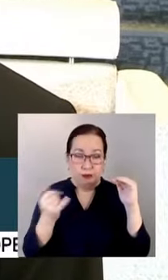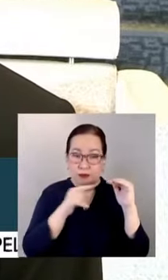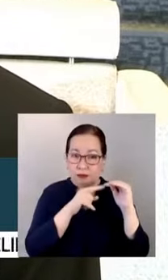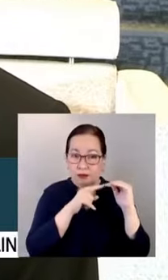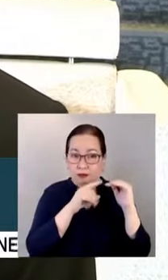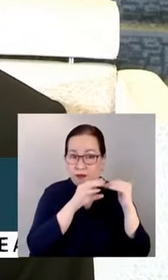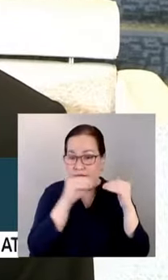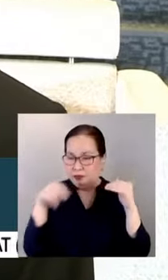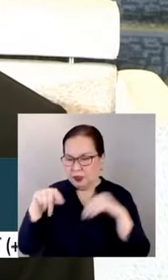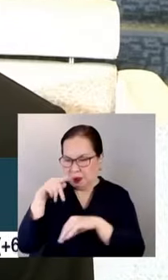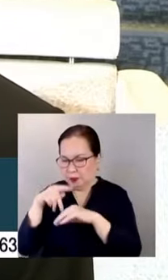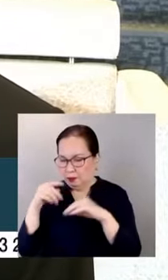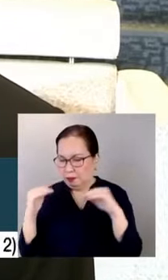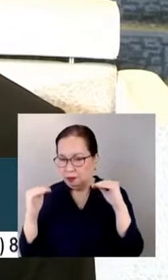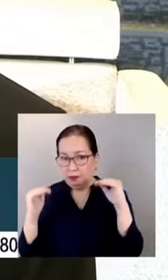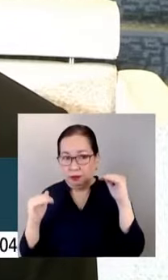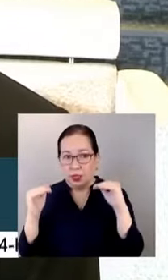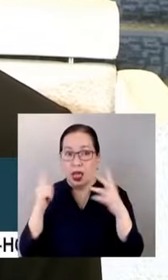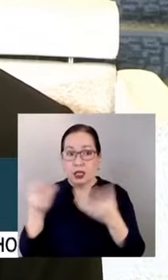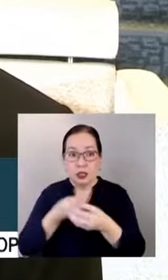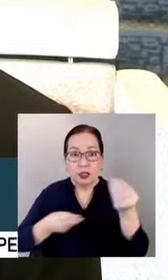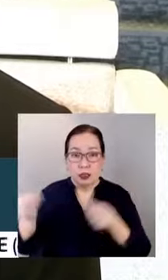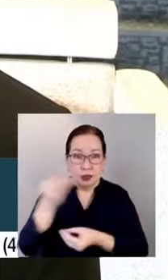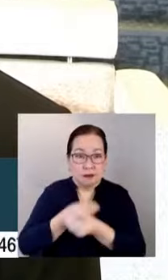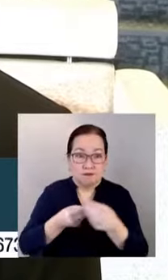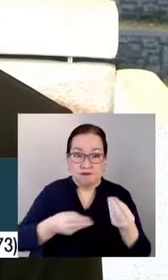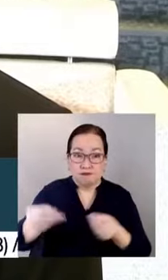rate changes in the U.S. will no longer be,